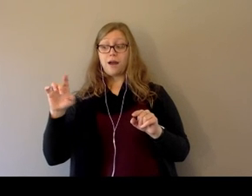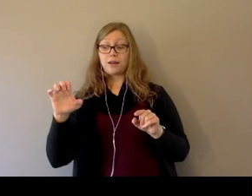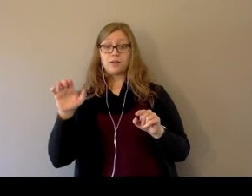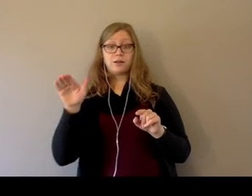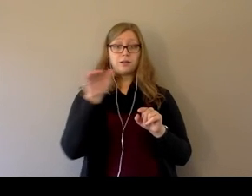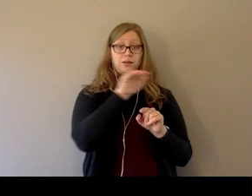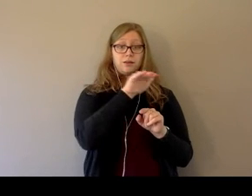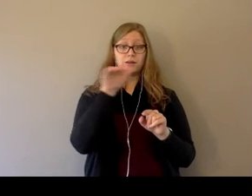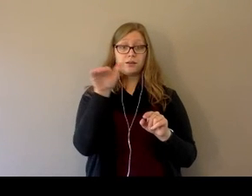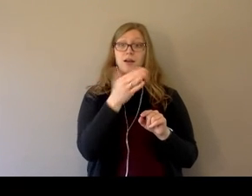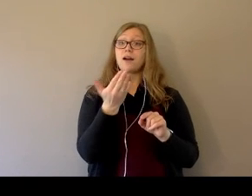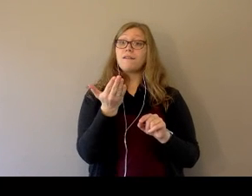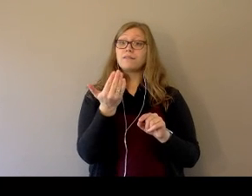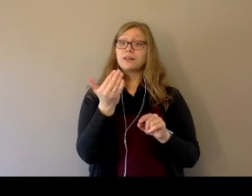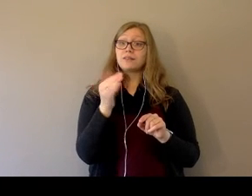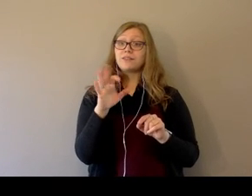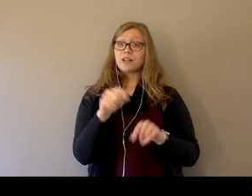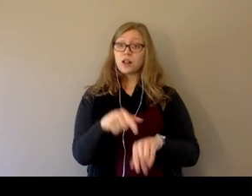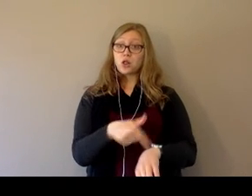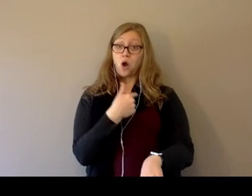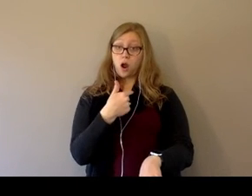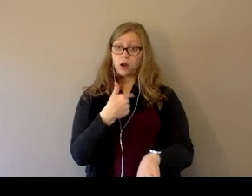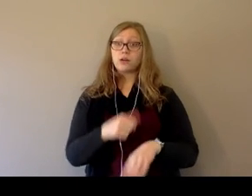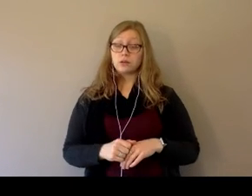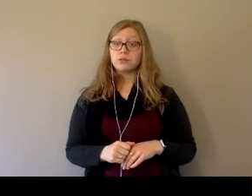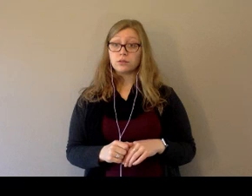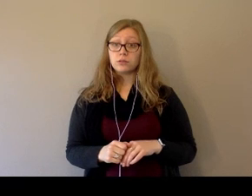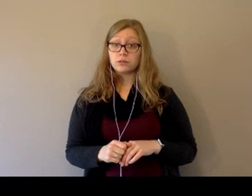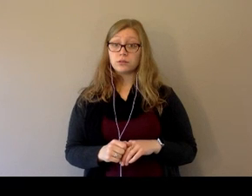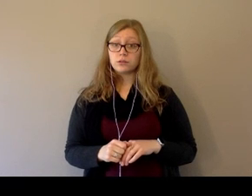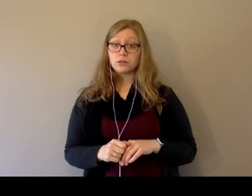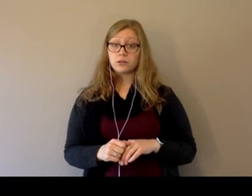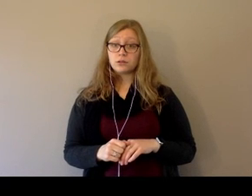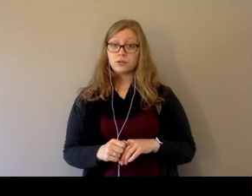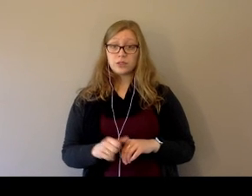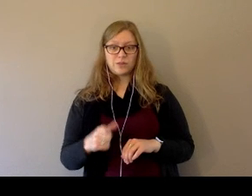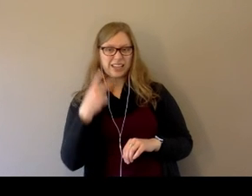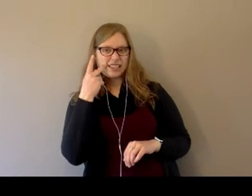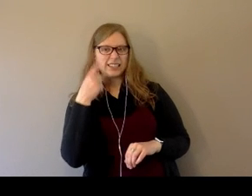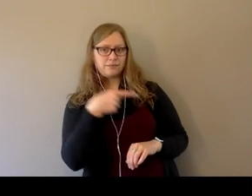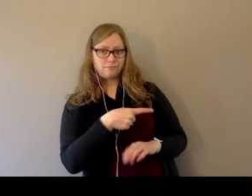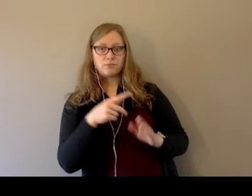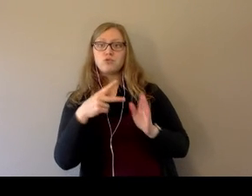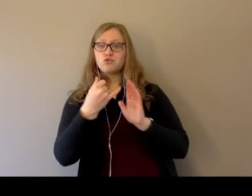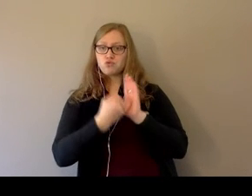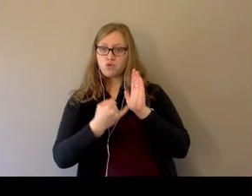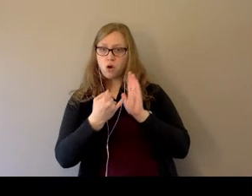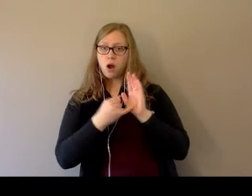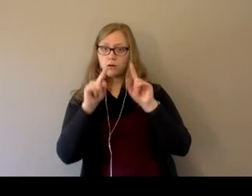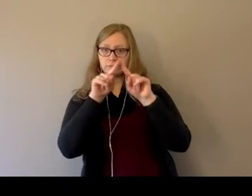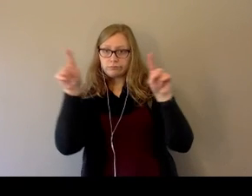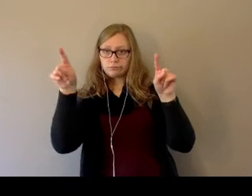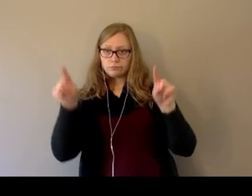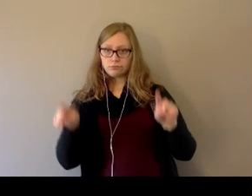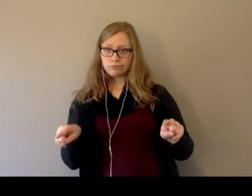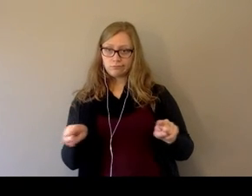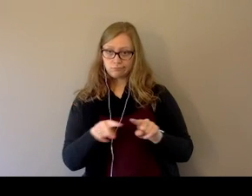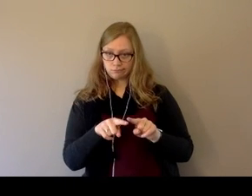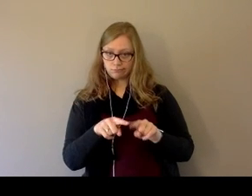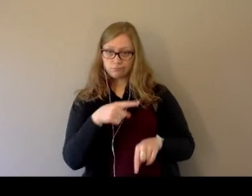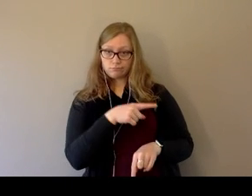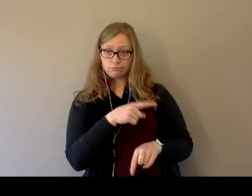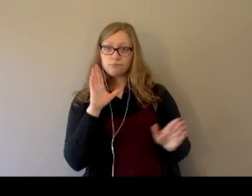rectangle here. It's 15 feet long and 12 feet wide. On the scale drawing,